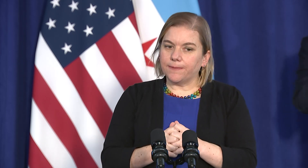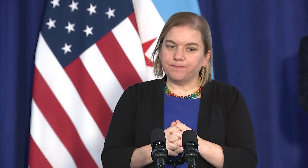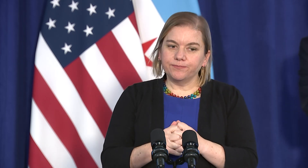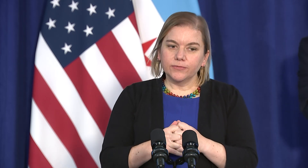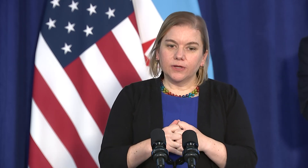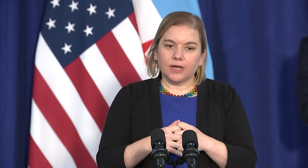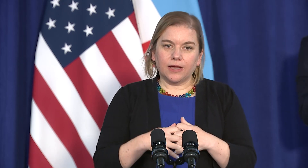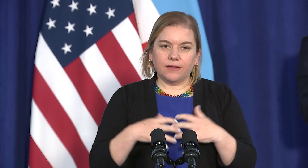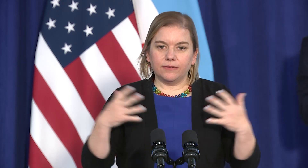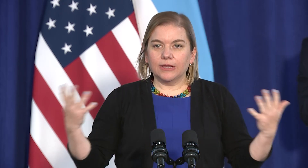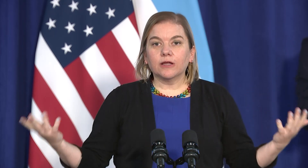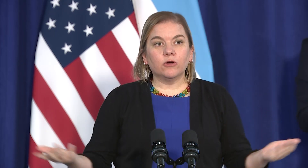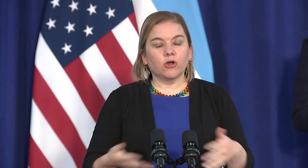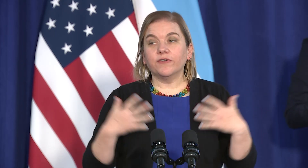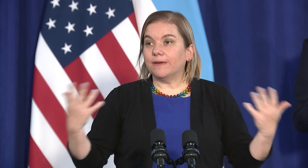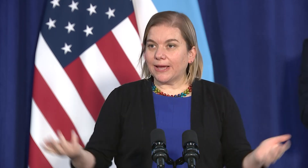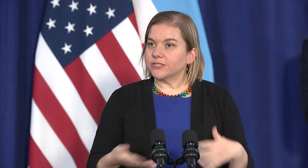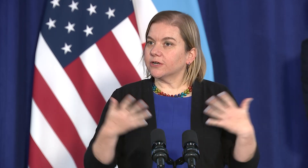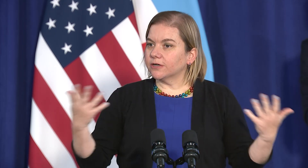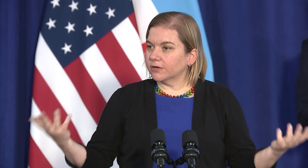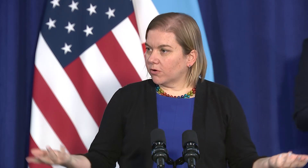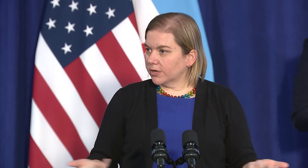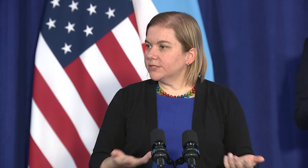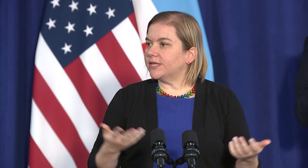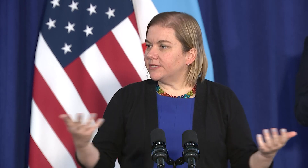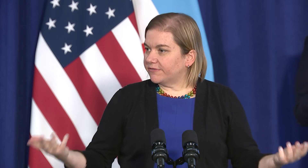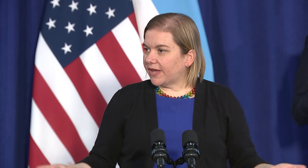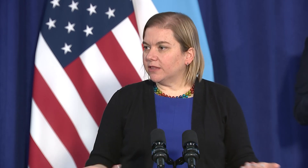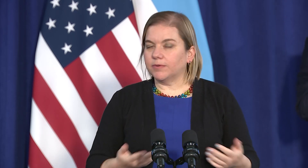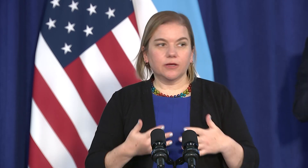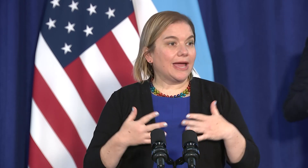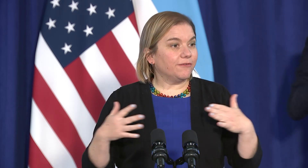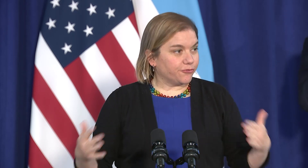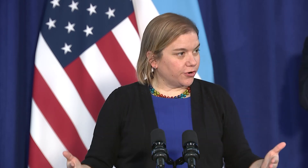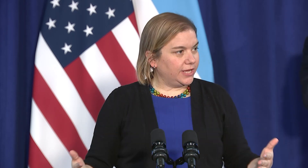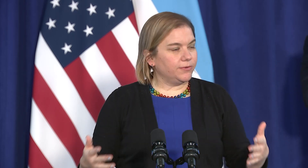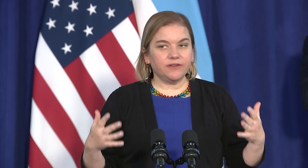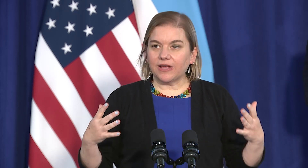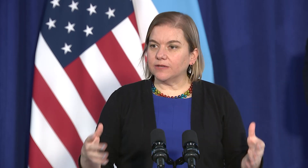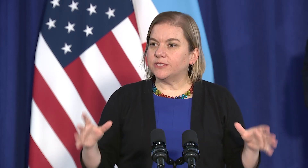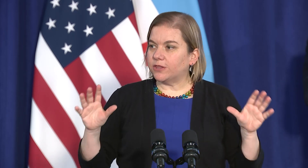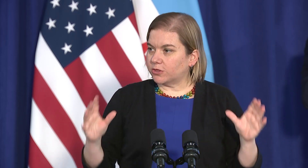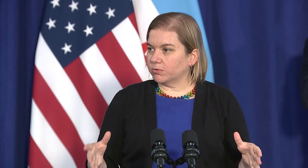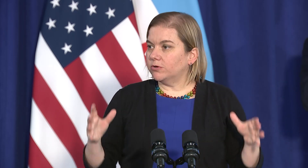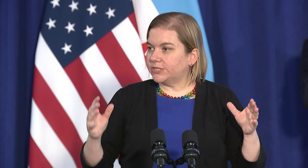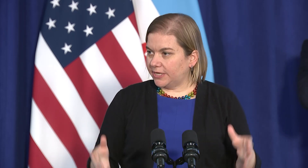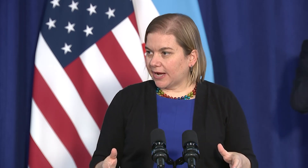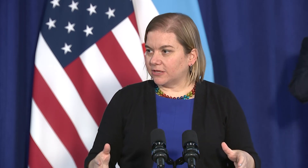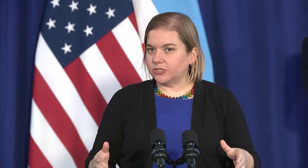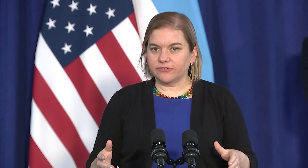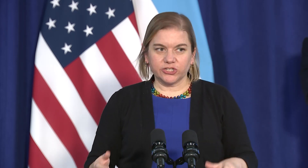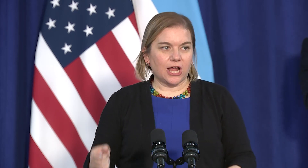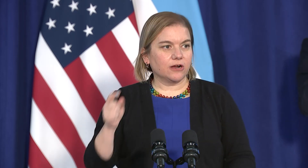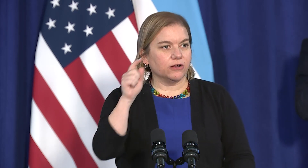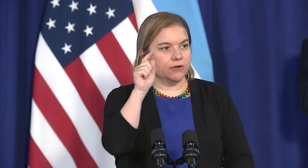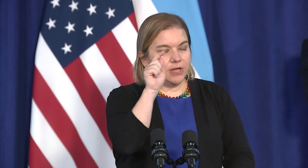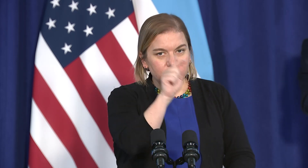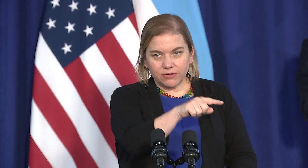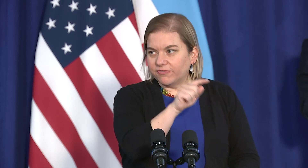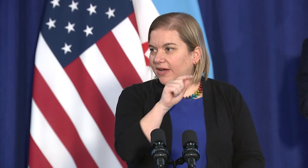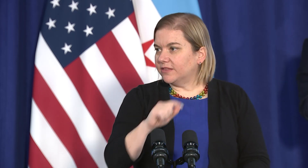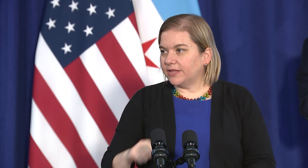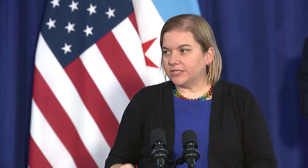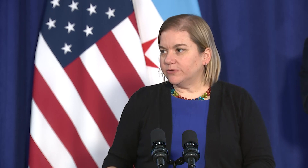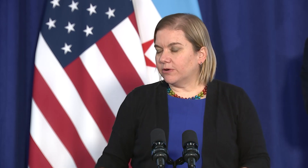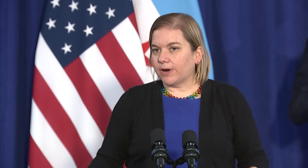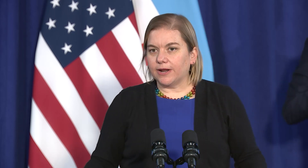this COVID ambassador course that is available and free. We developed it through City Colleges of Chicago. You